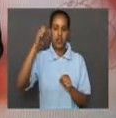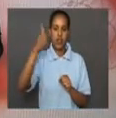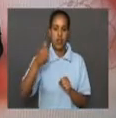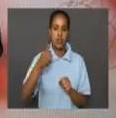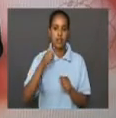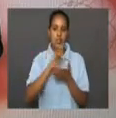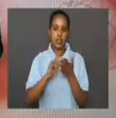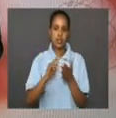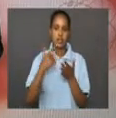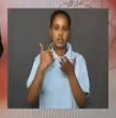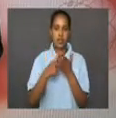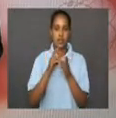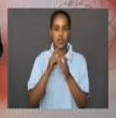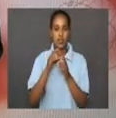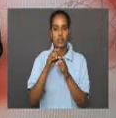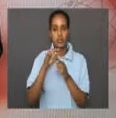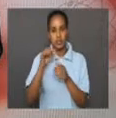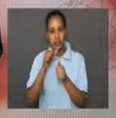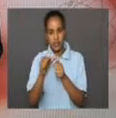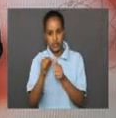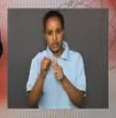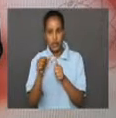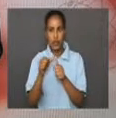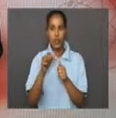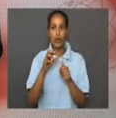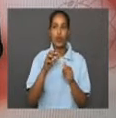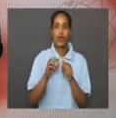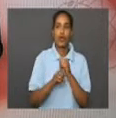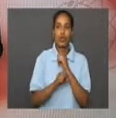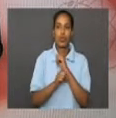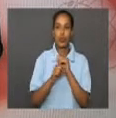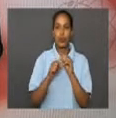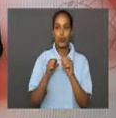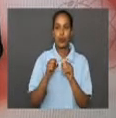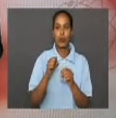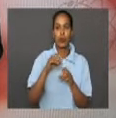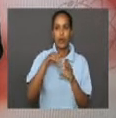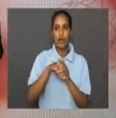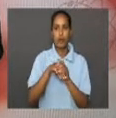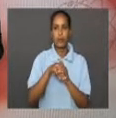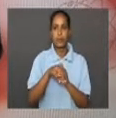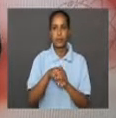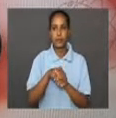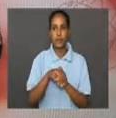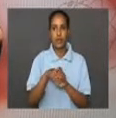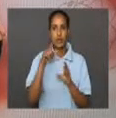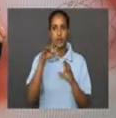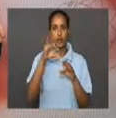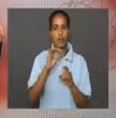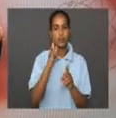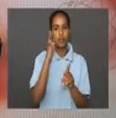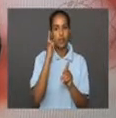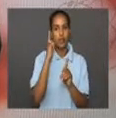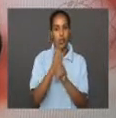If you listed any cereals, root vegetables, nuts, or legumes, you got